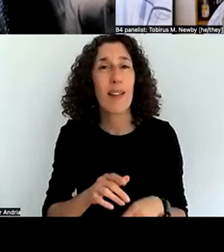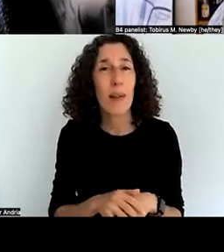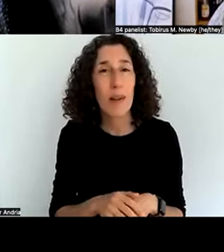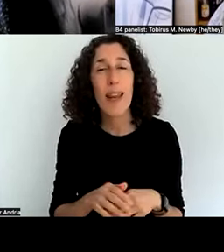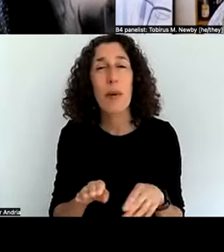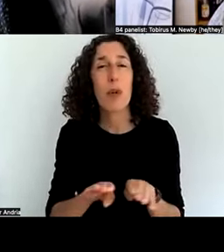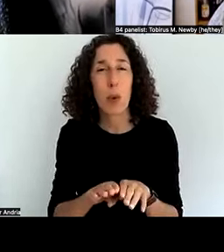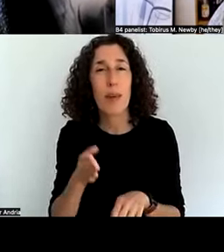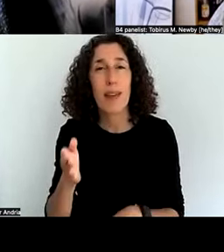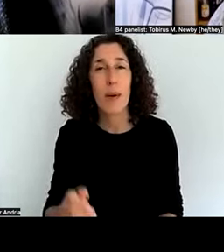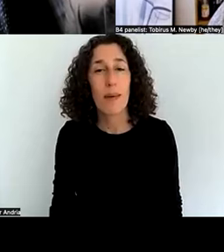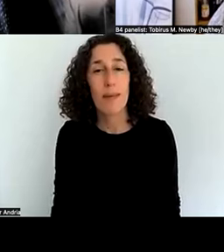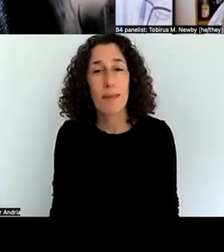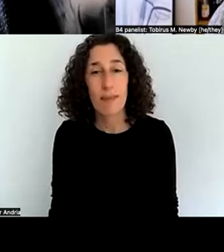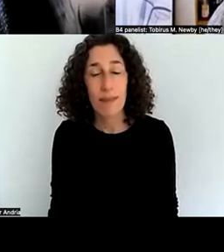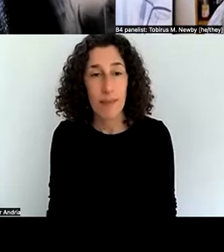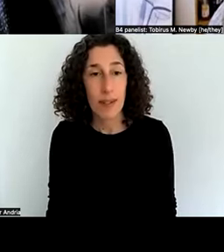there.